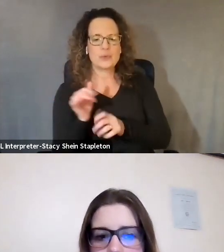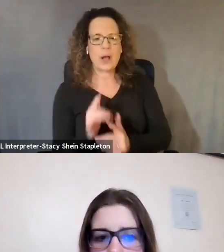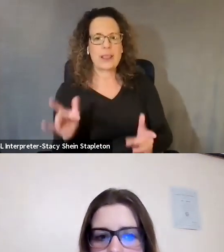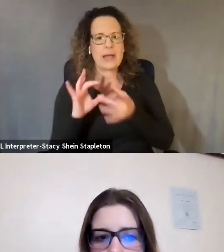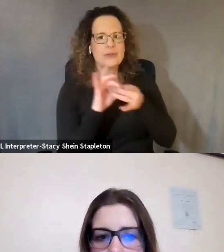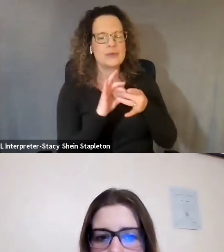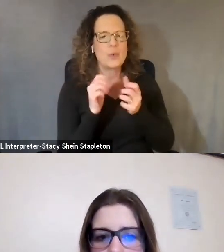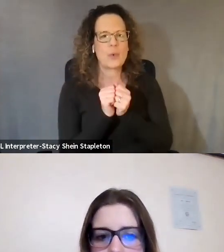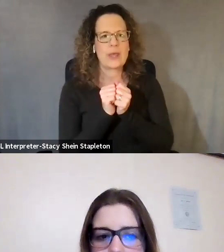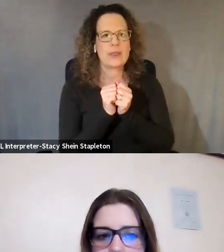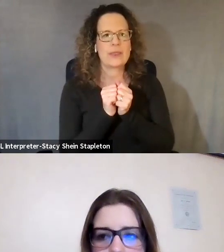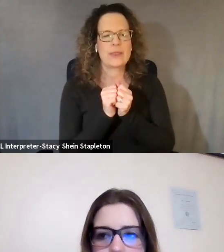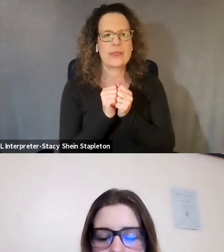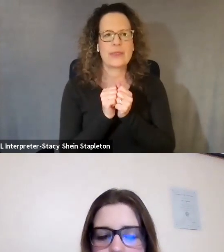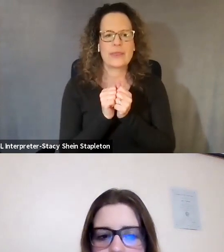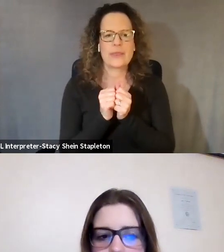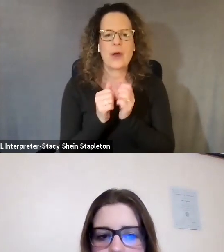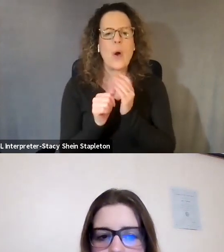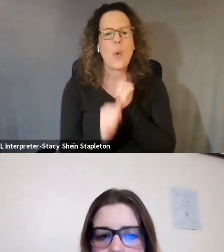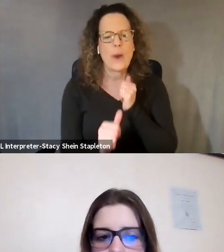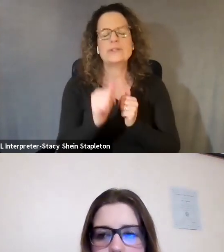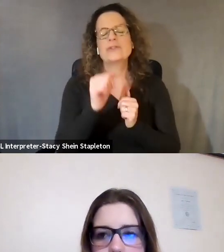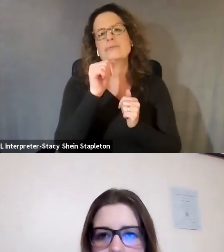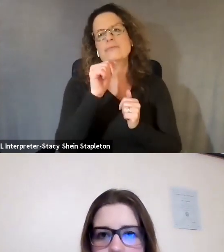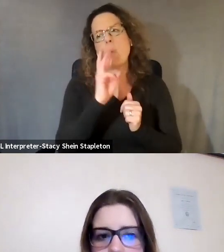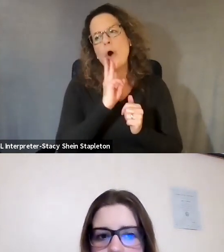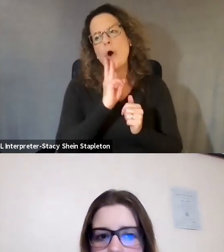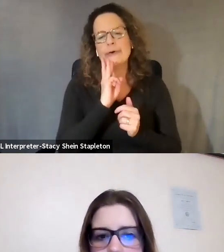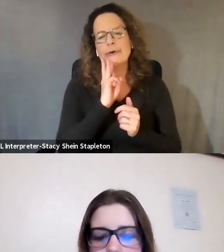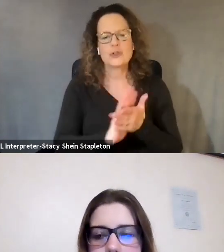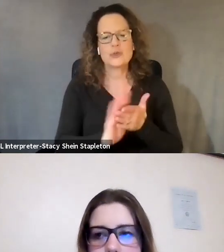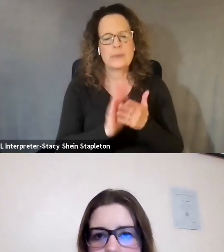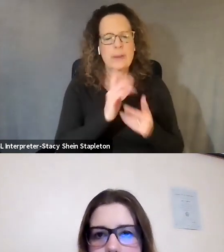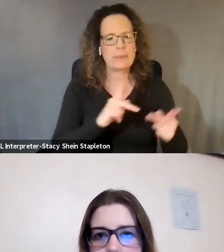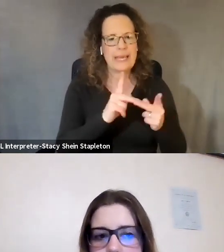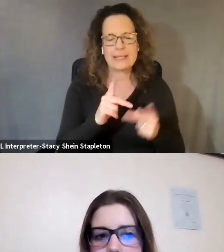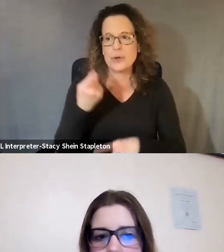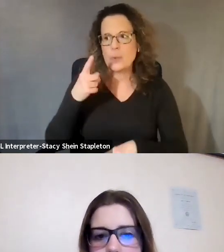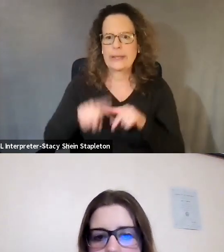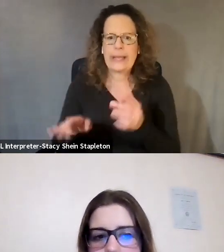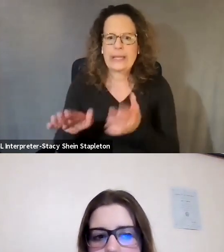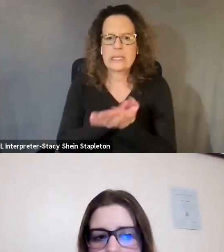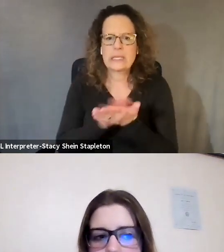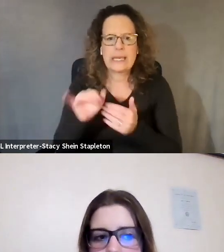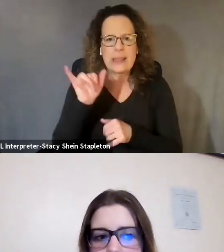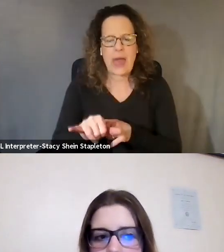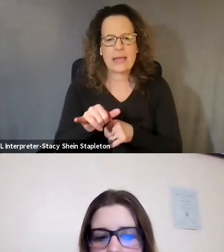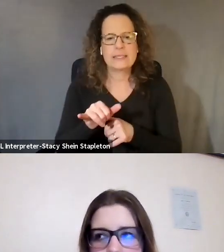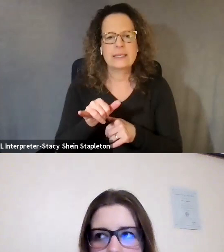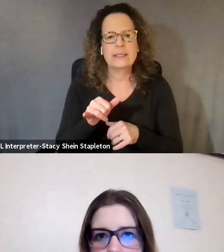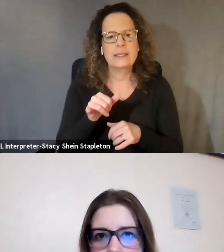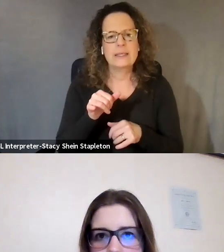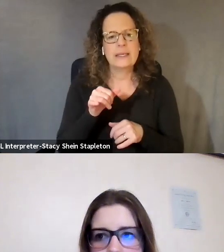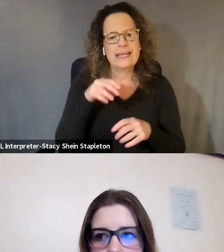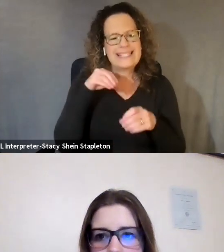do with our wastewater treatment plants, which aren't designed to trap microplastics. And they're getting in